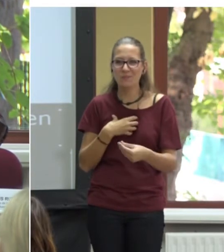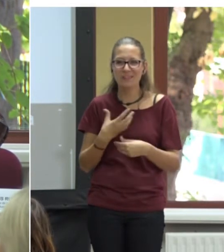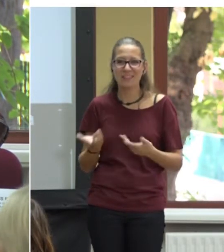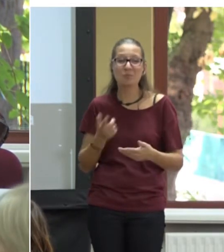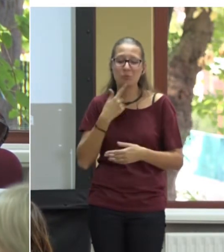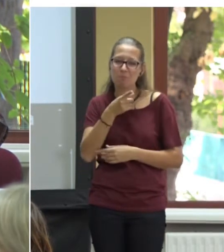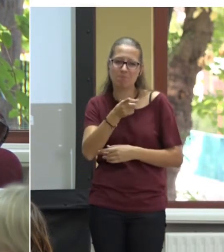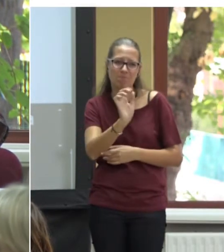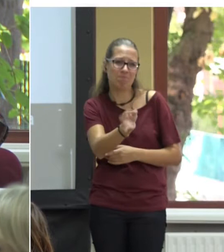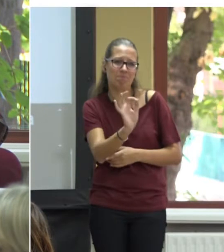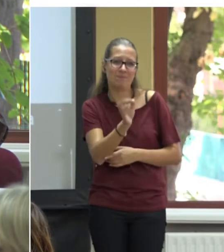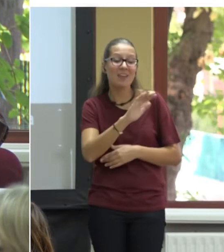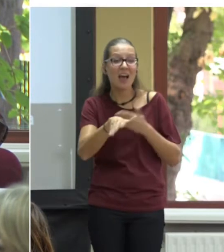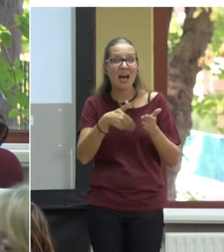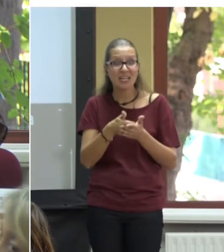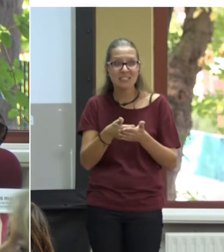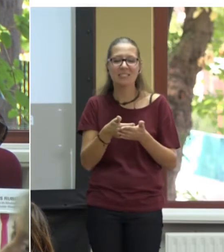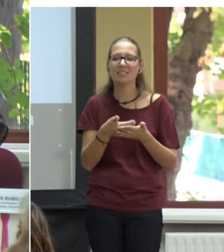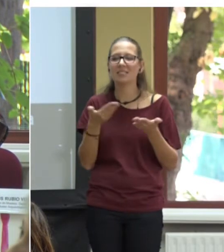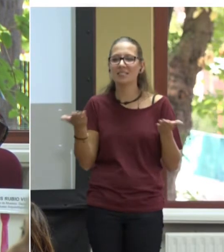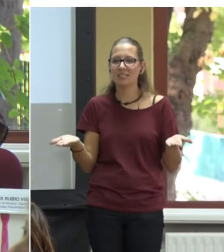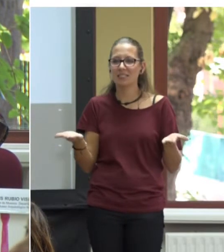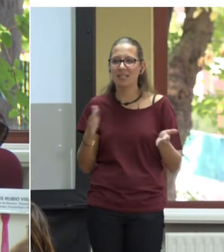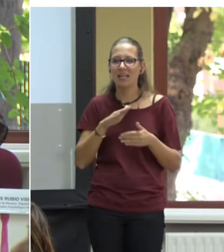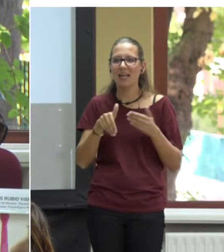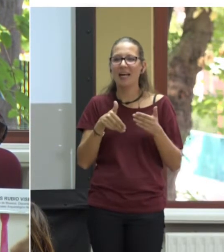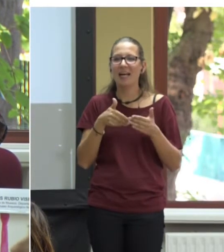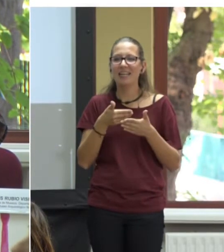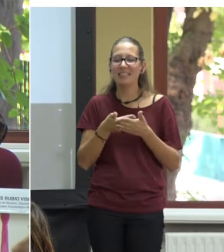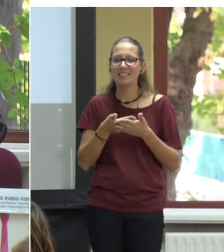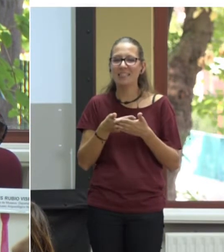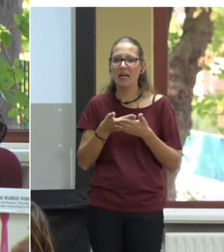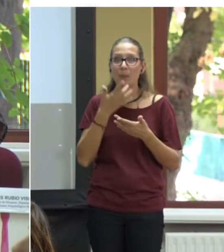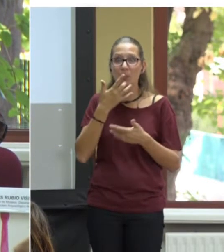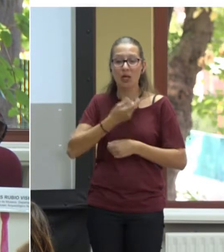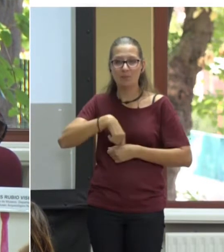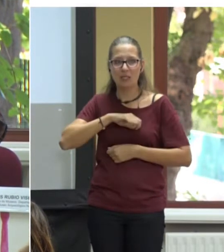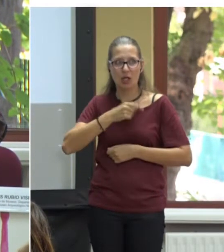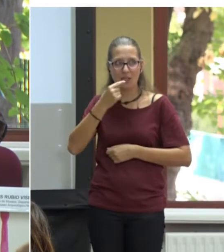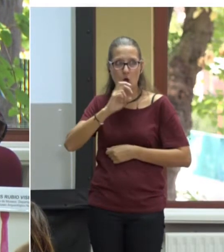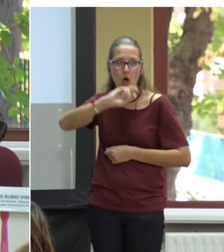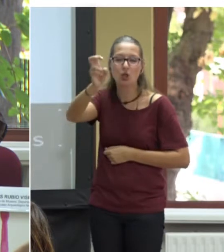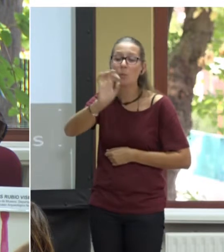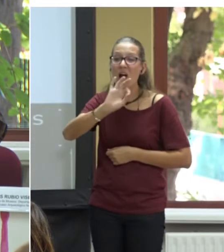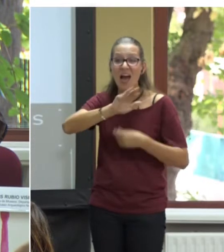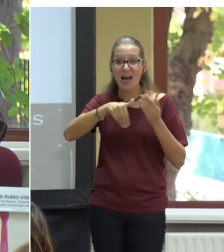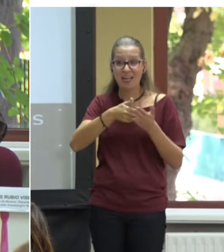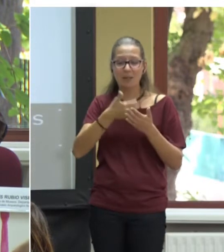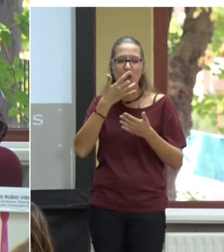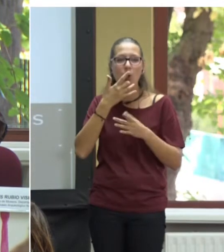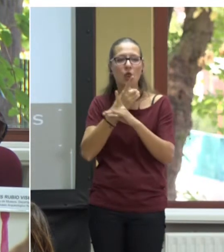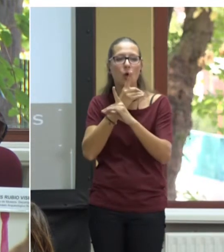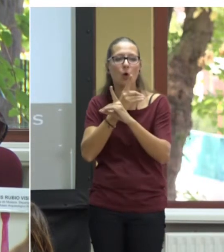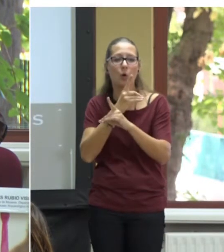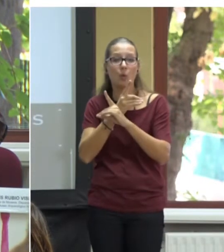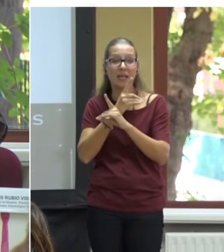yes, you're right. Not only when it's Spanish with a different accent, but even the